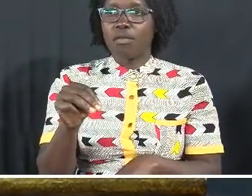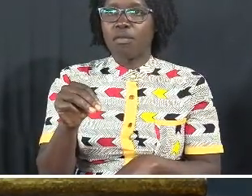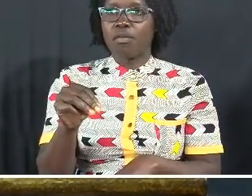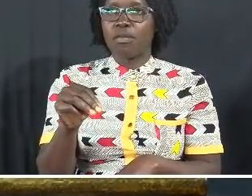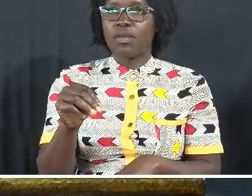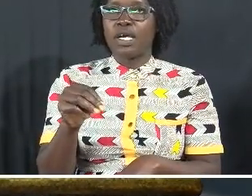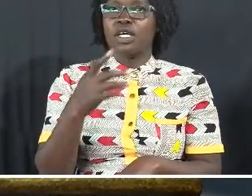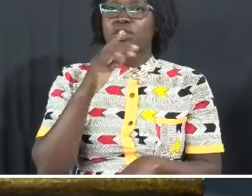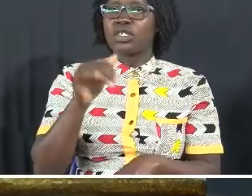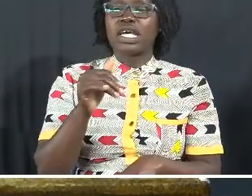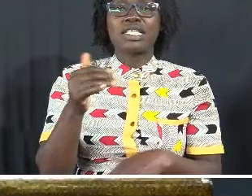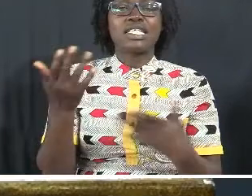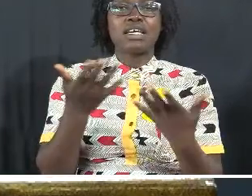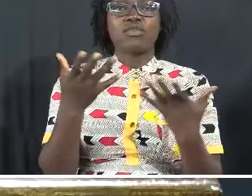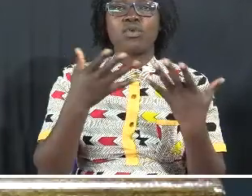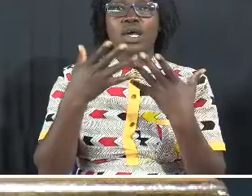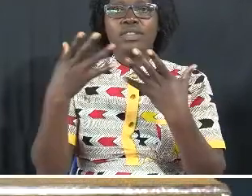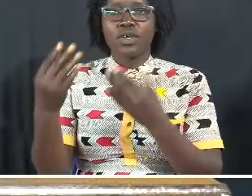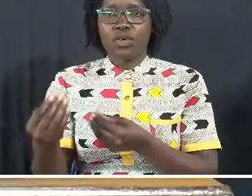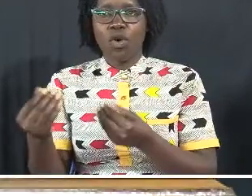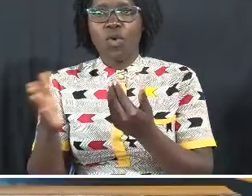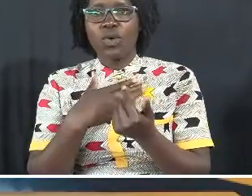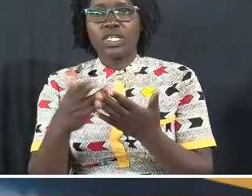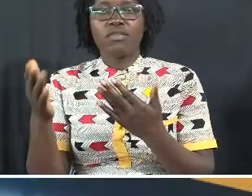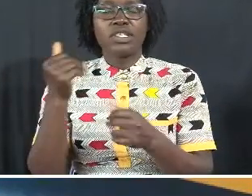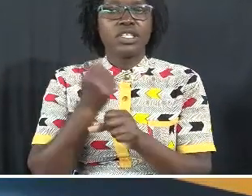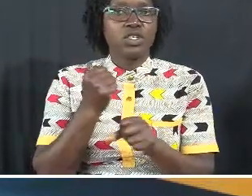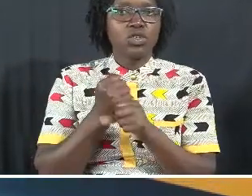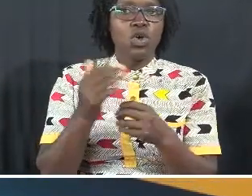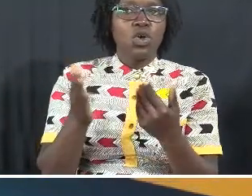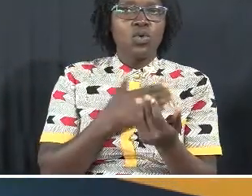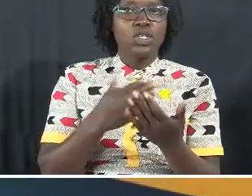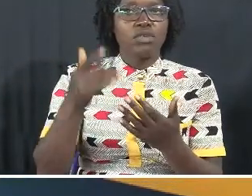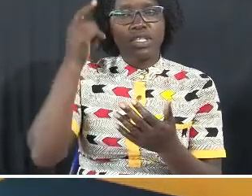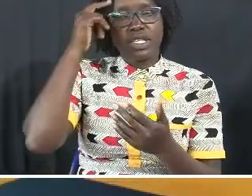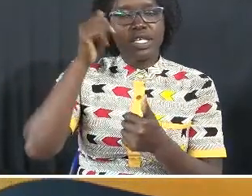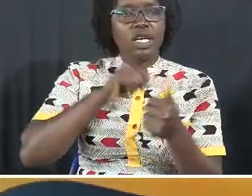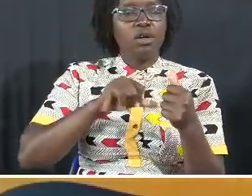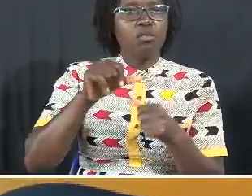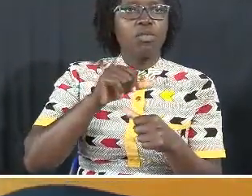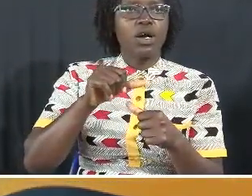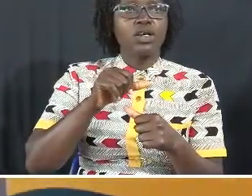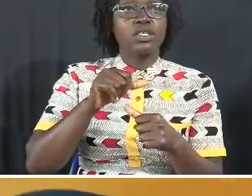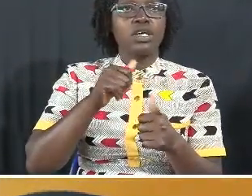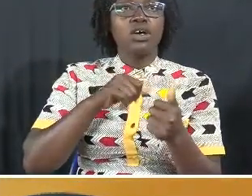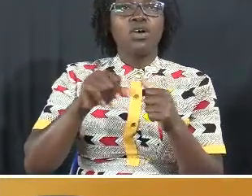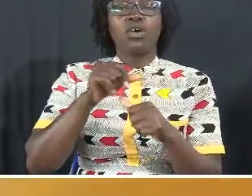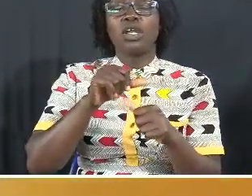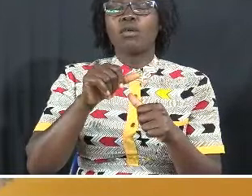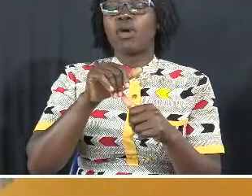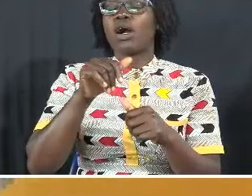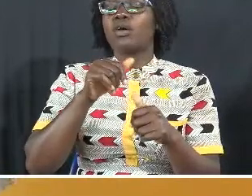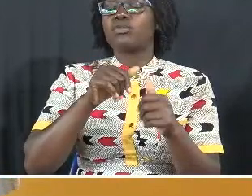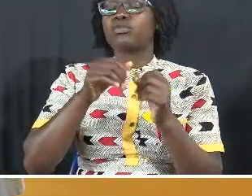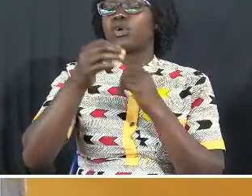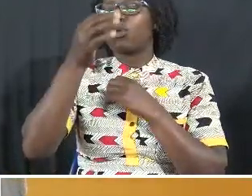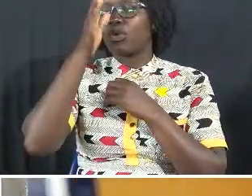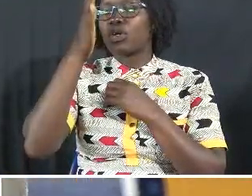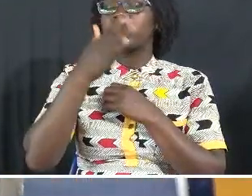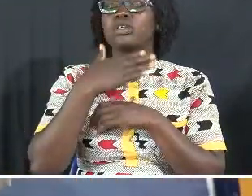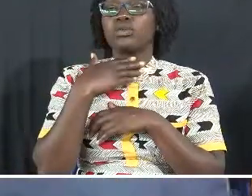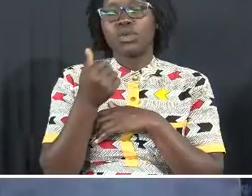kwamba, everywhere they are, whatever they do, whatever they think about, is all about him. He wants